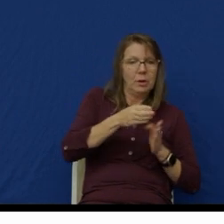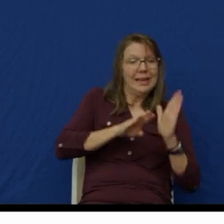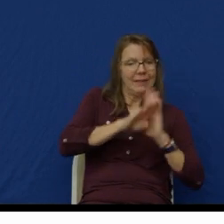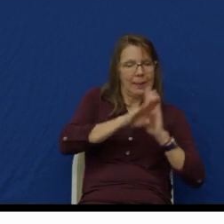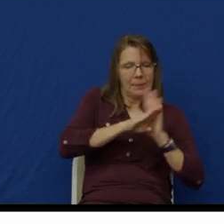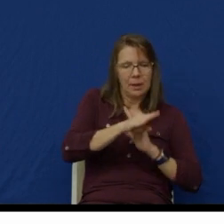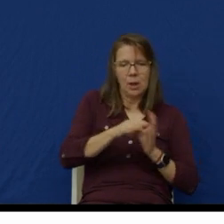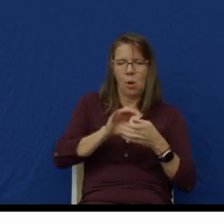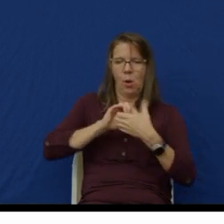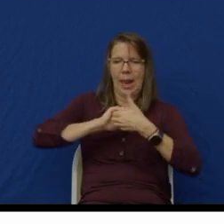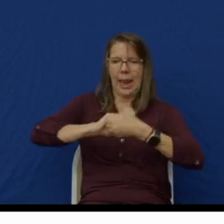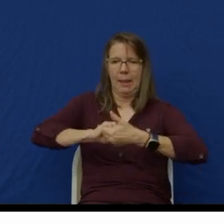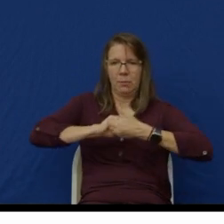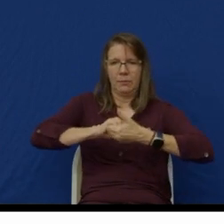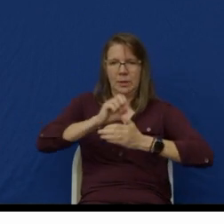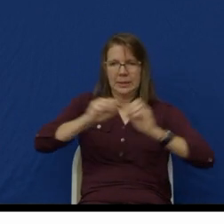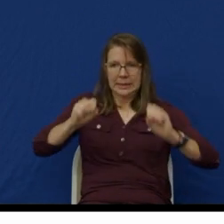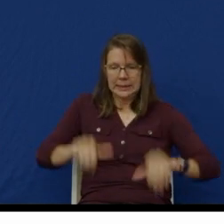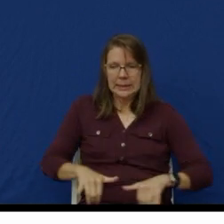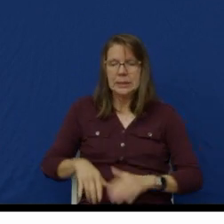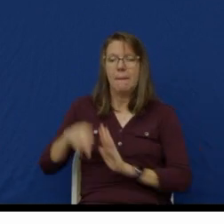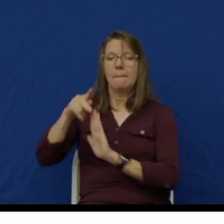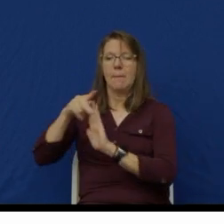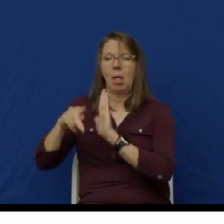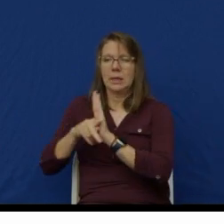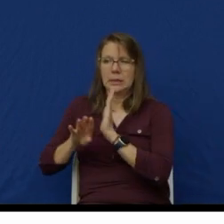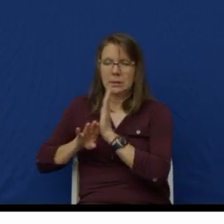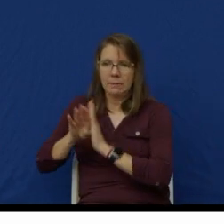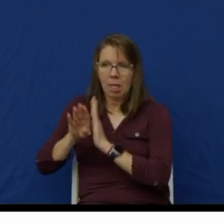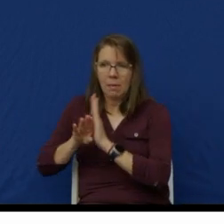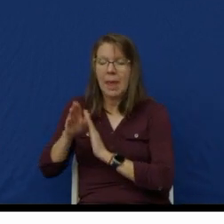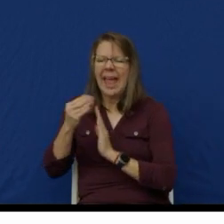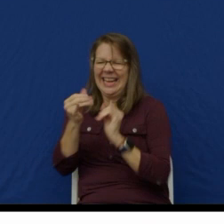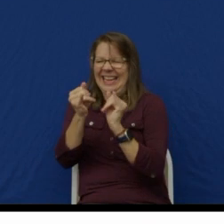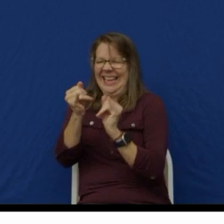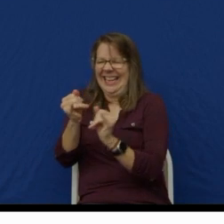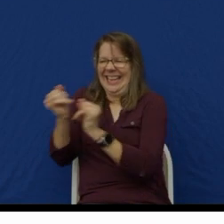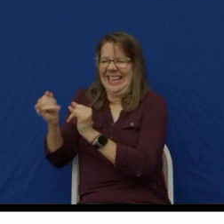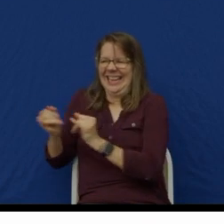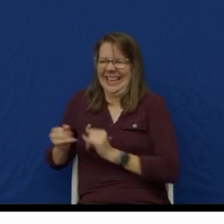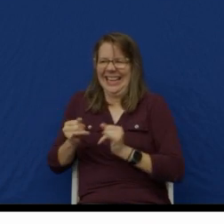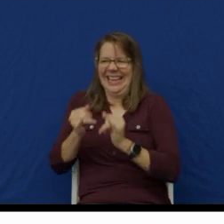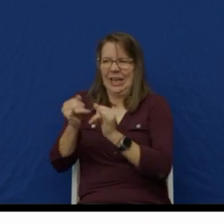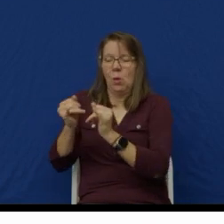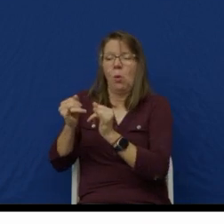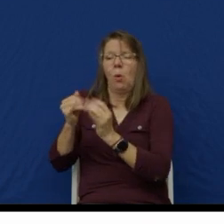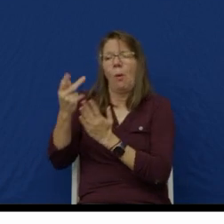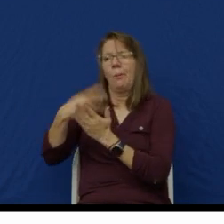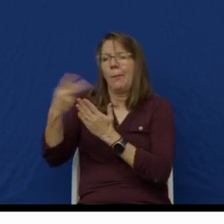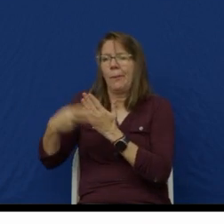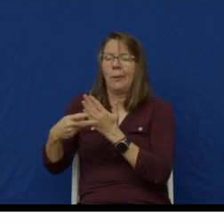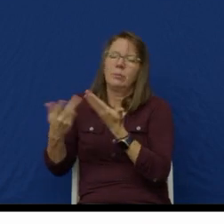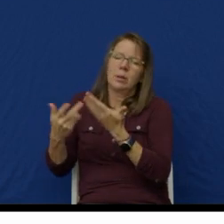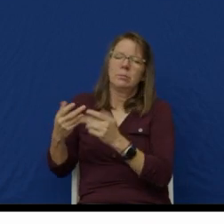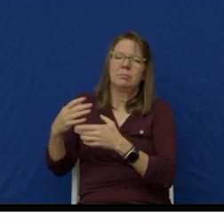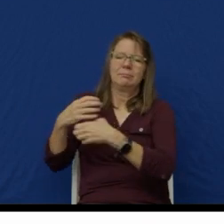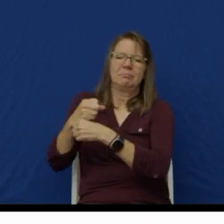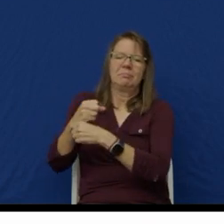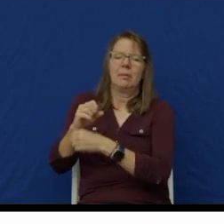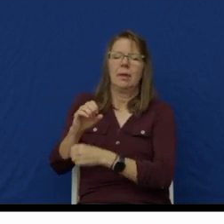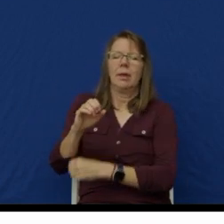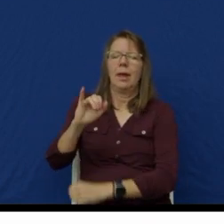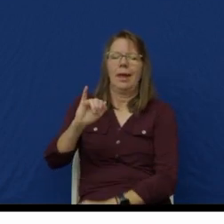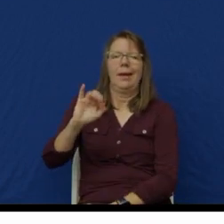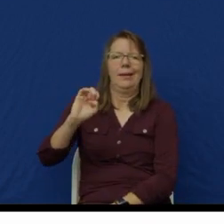systems, policy, and in the development of individual education programs, or IEPs as we all know